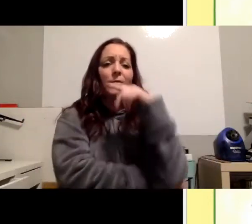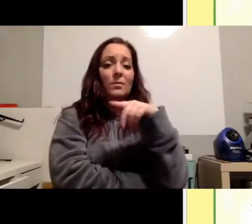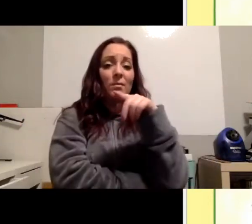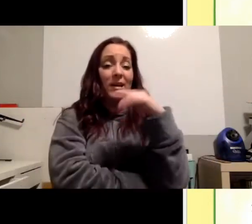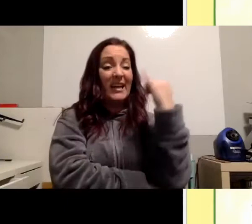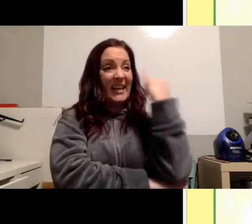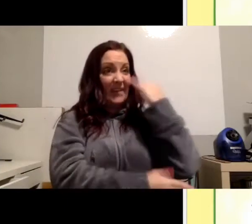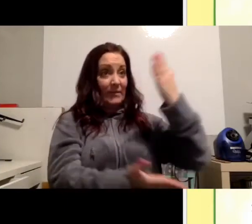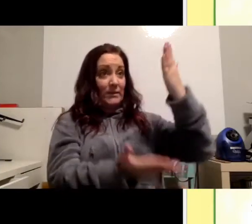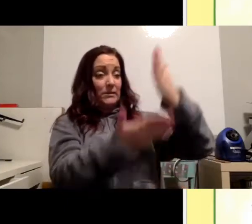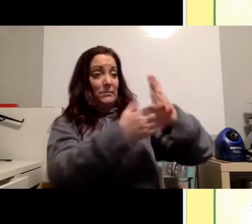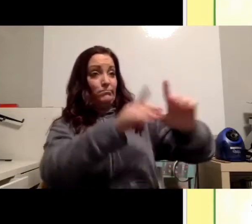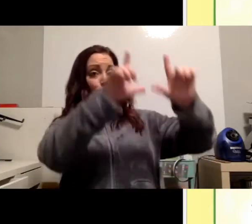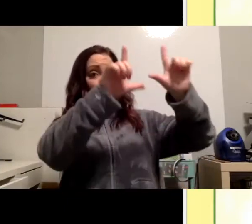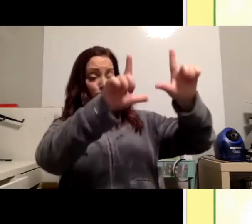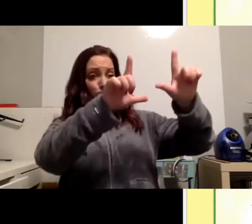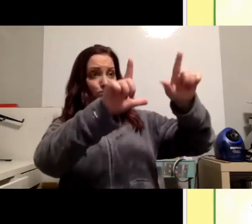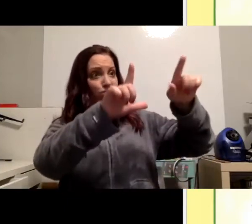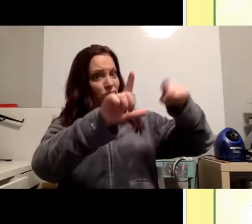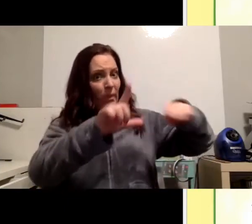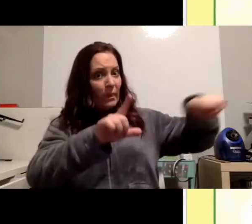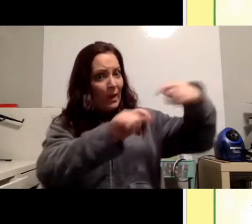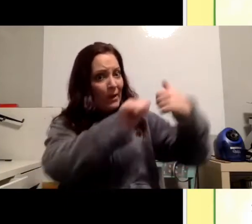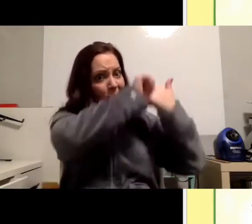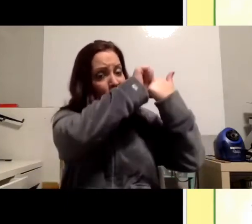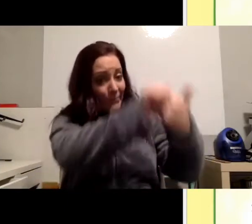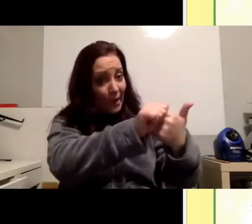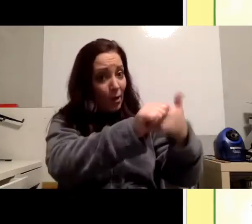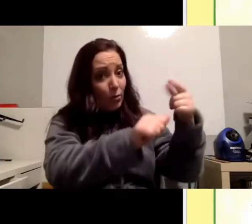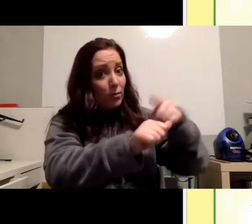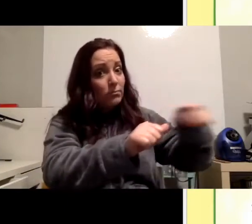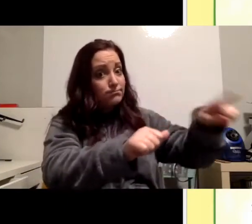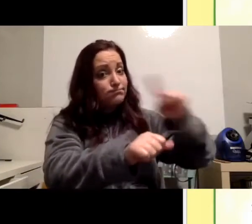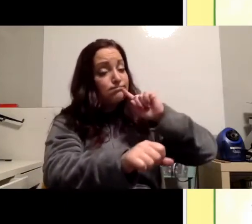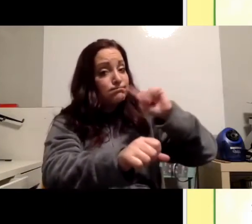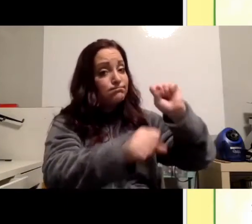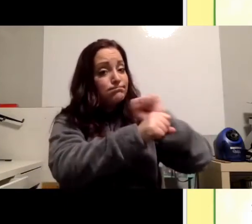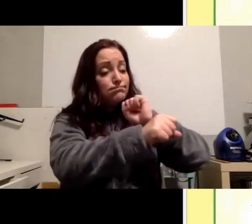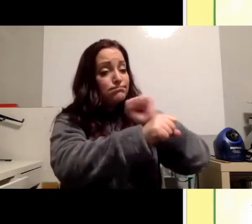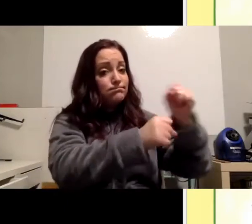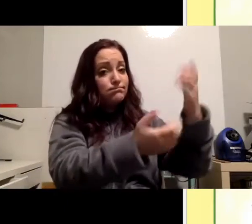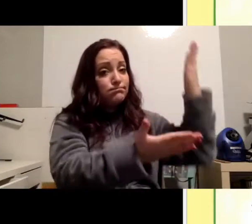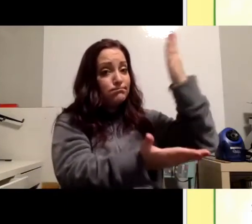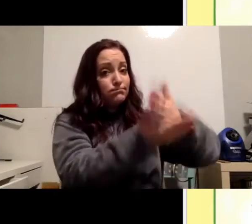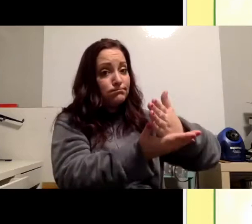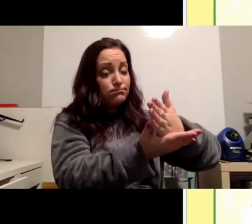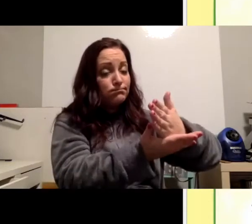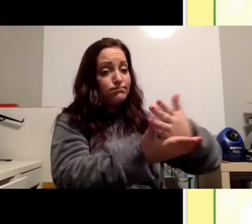They stopped at the stop sign.